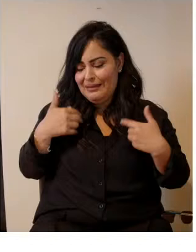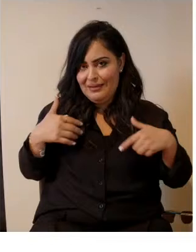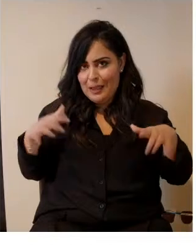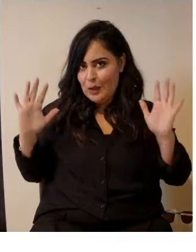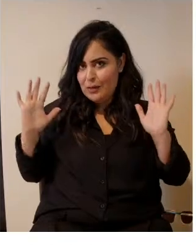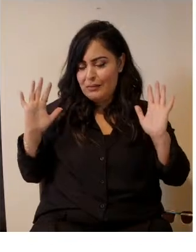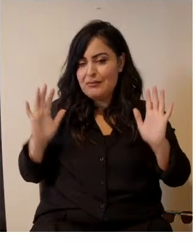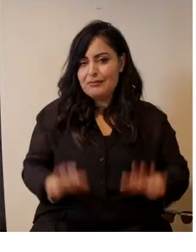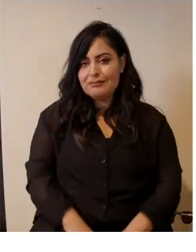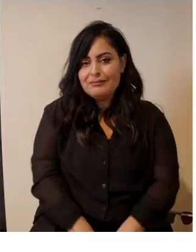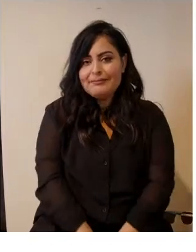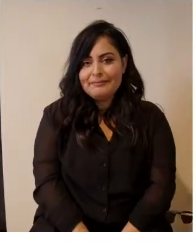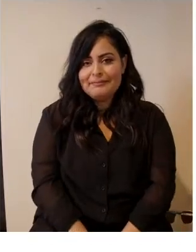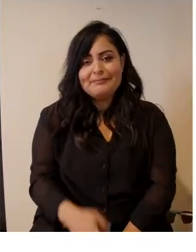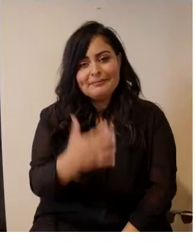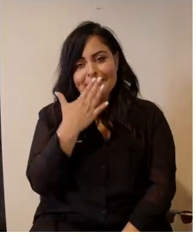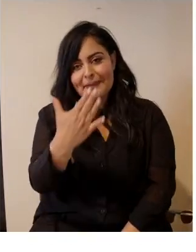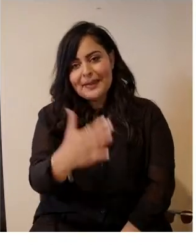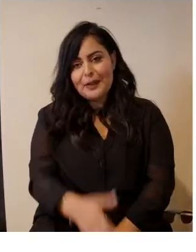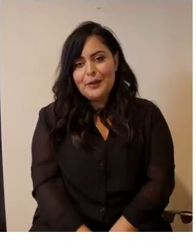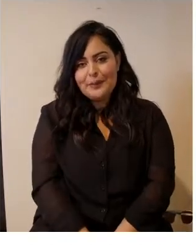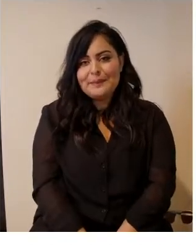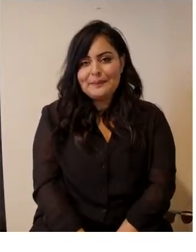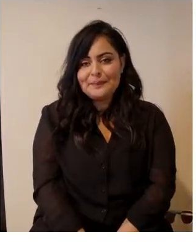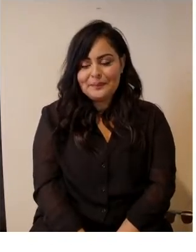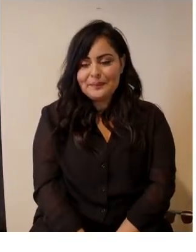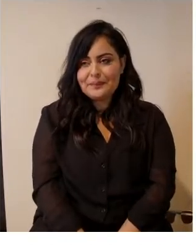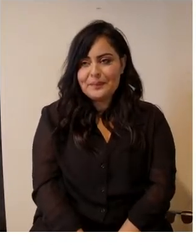I have for those questions. Thank you.